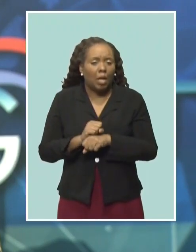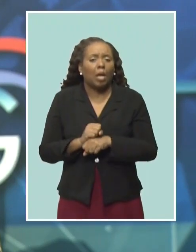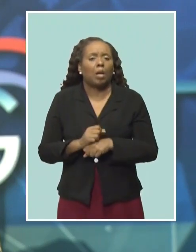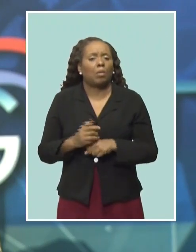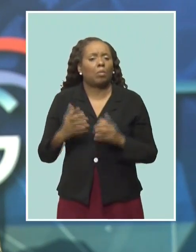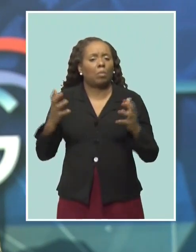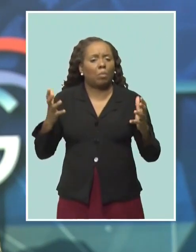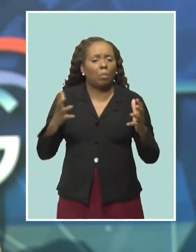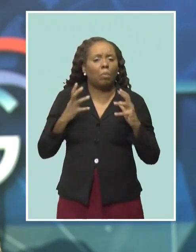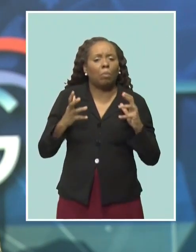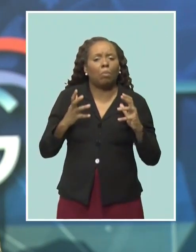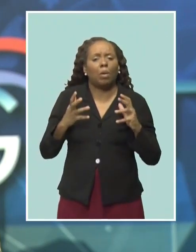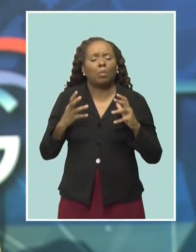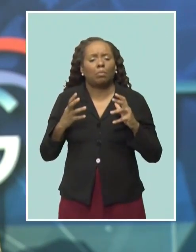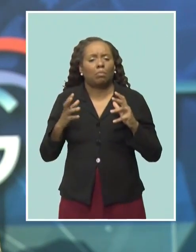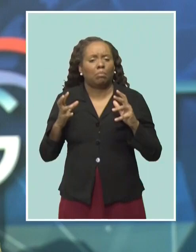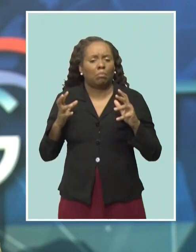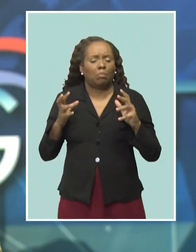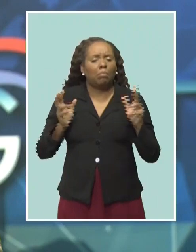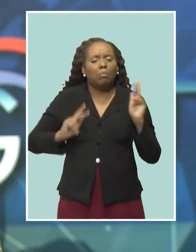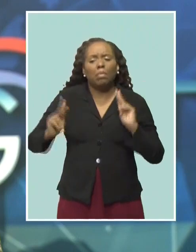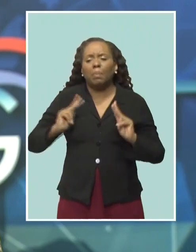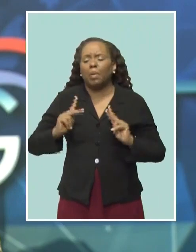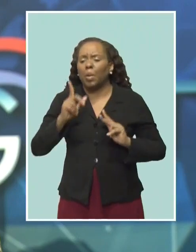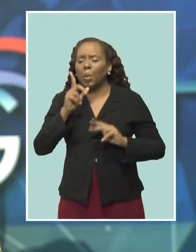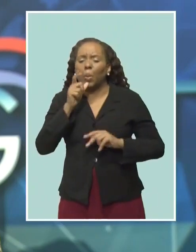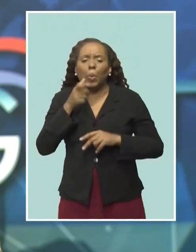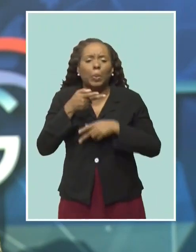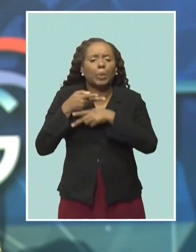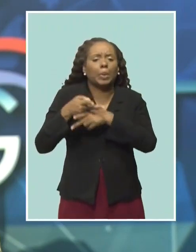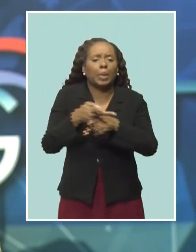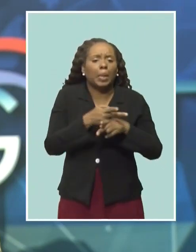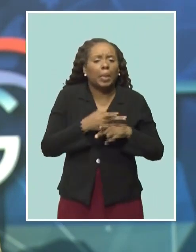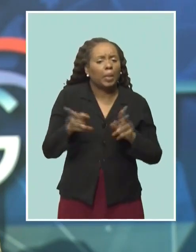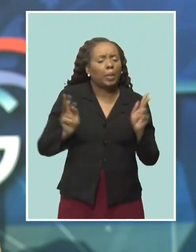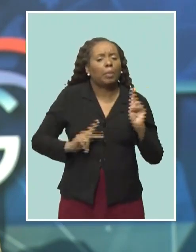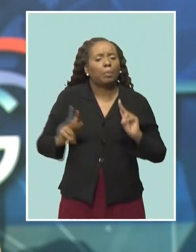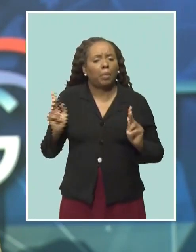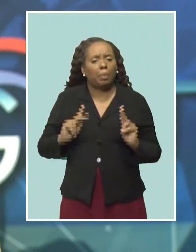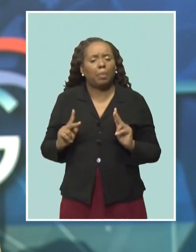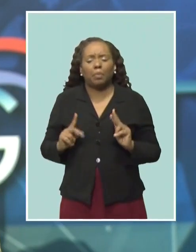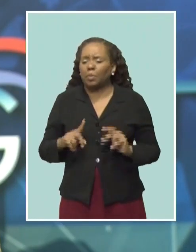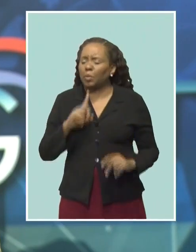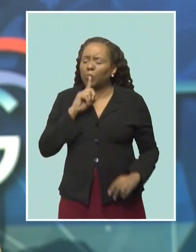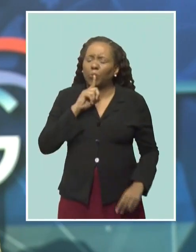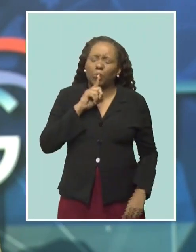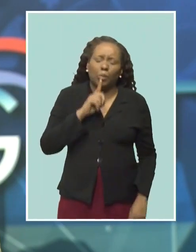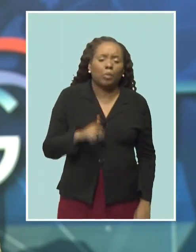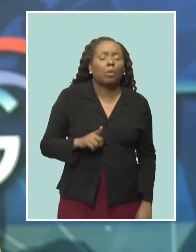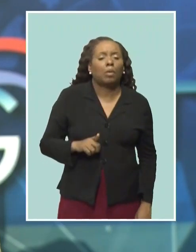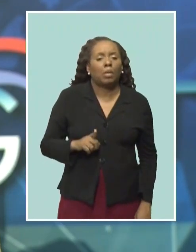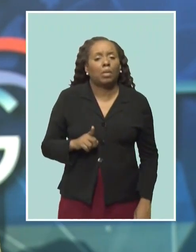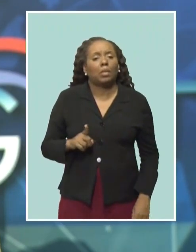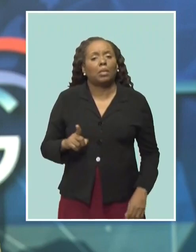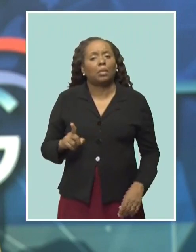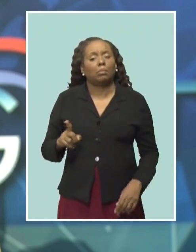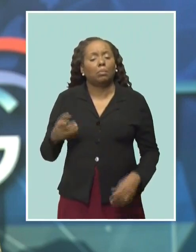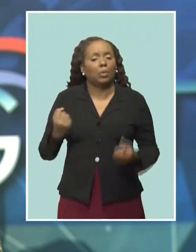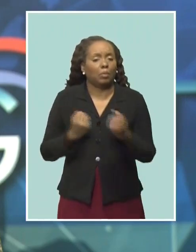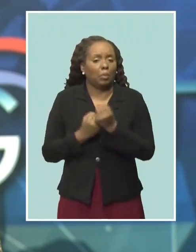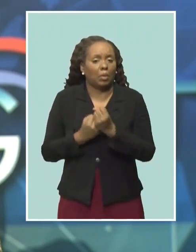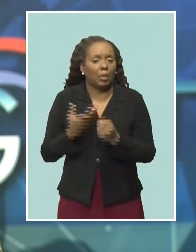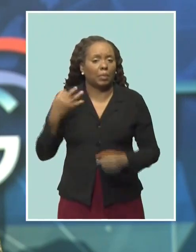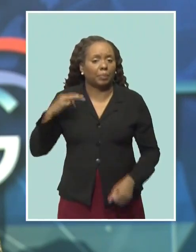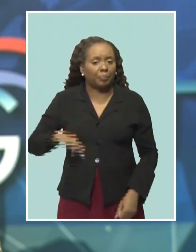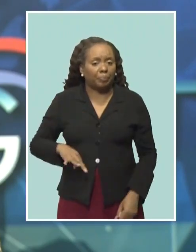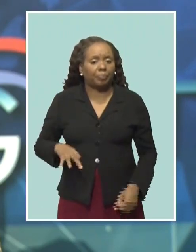called for the profile of care work to be raised. The call came as the minister participated in a webinar by the International Labour Conference.